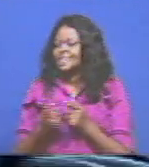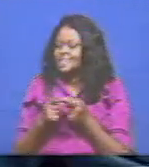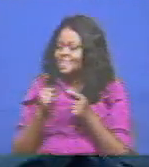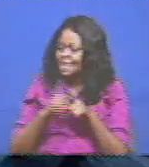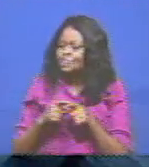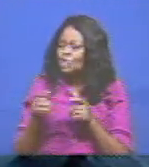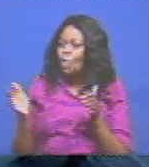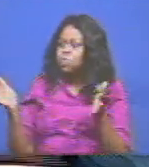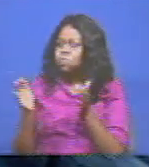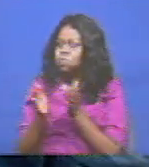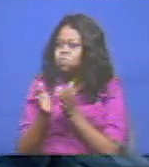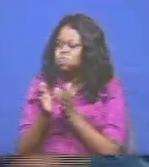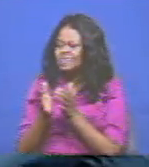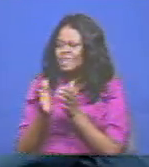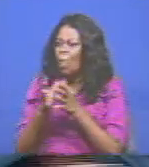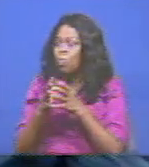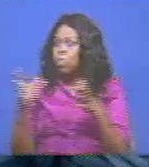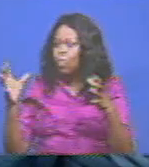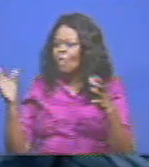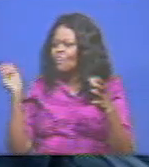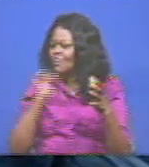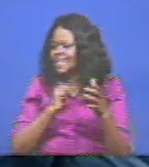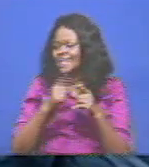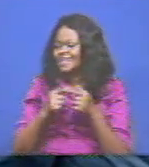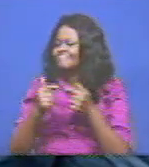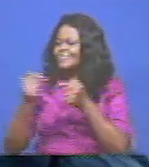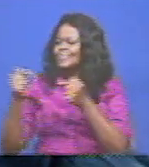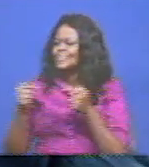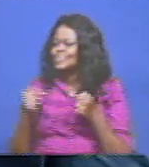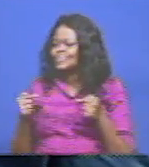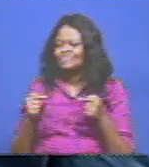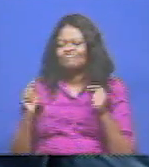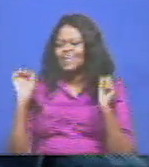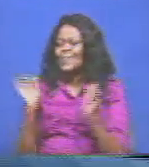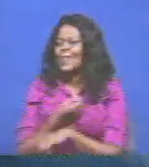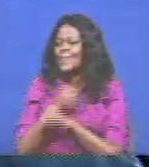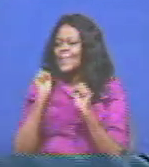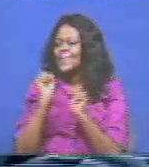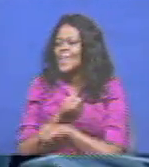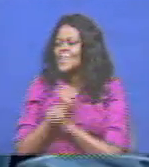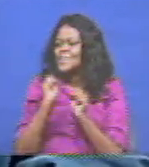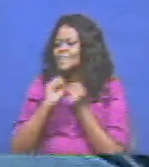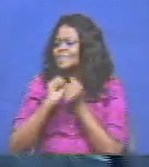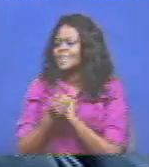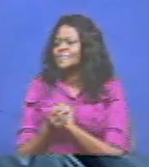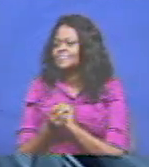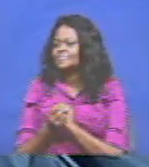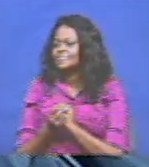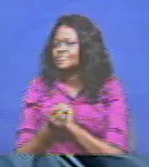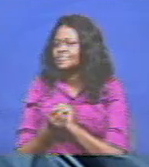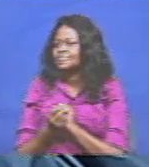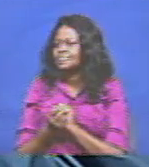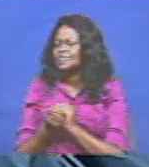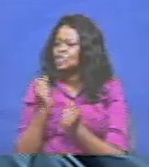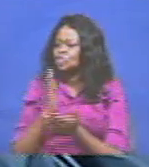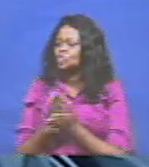the camps will be so big and the division will be so big mm-hmm. that it might not be possible mm-hmm. to be connected. Okay. And this particular scenario,